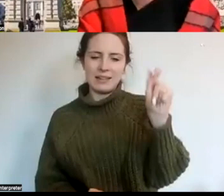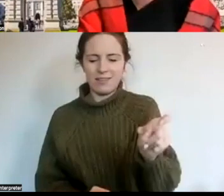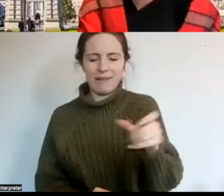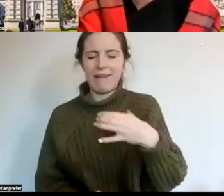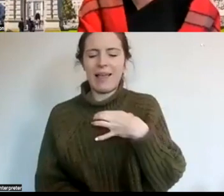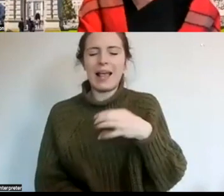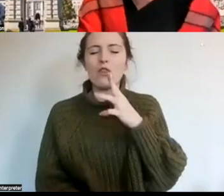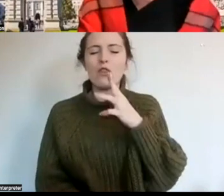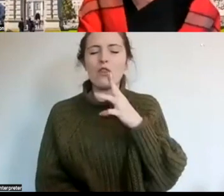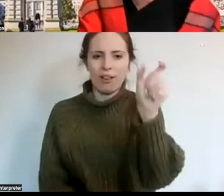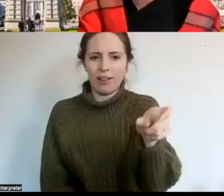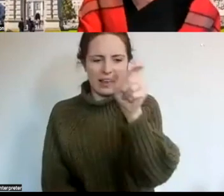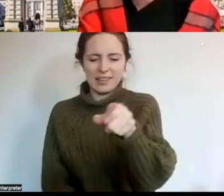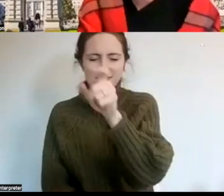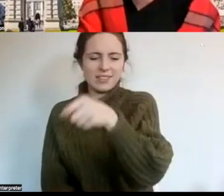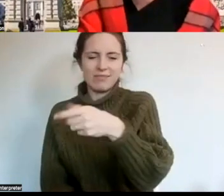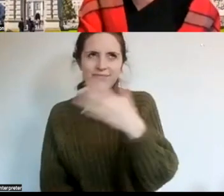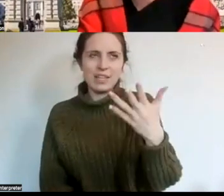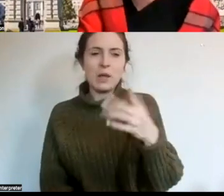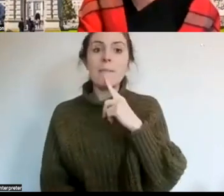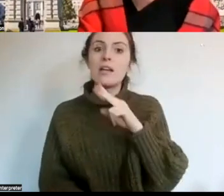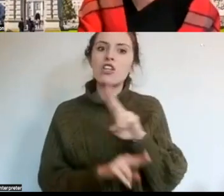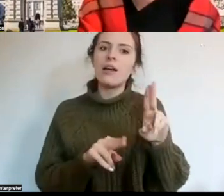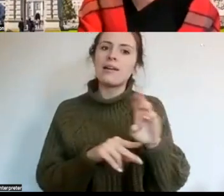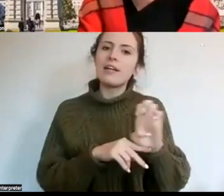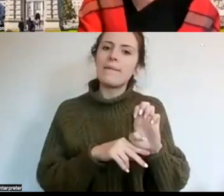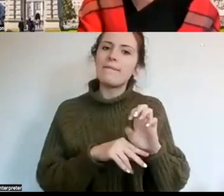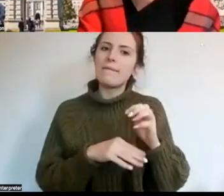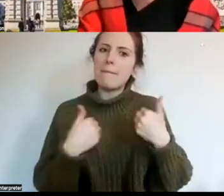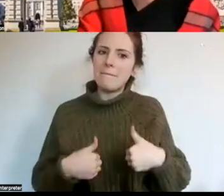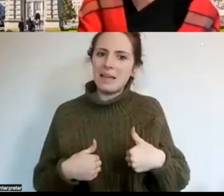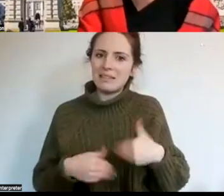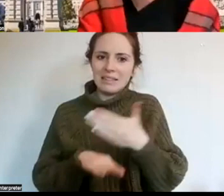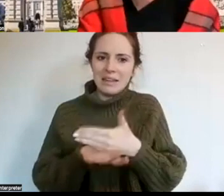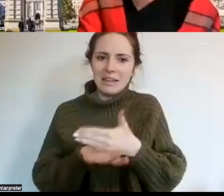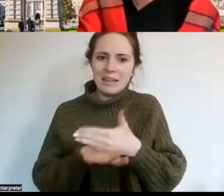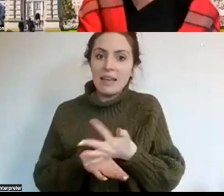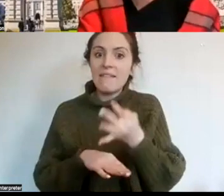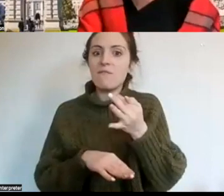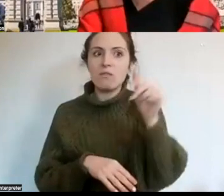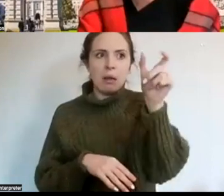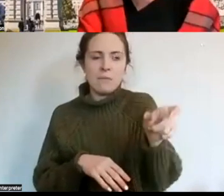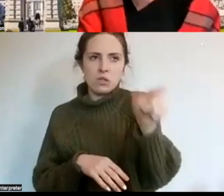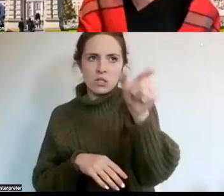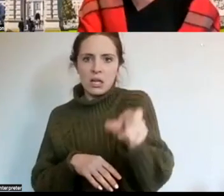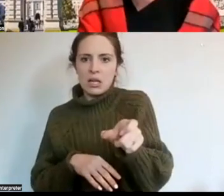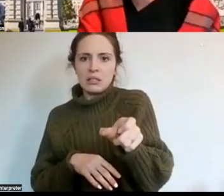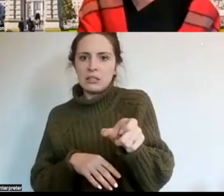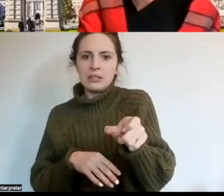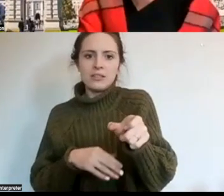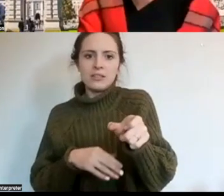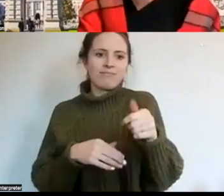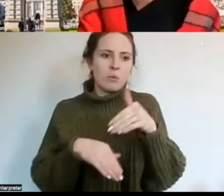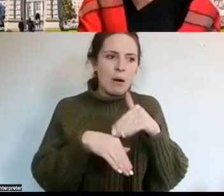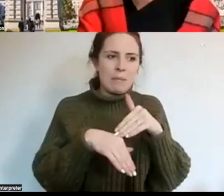but there's not enough male staff for them, because if the client has issues that are male